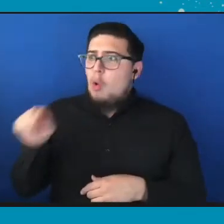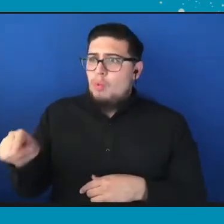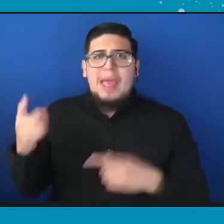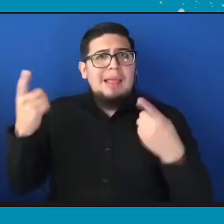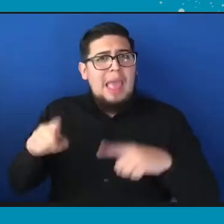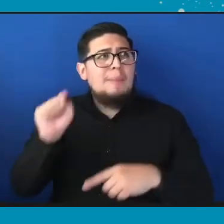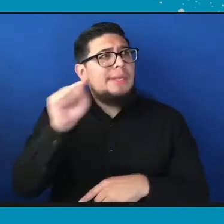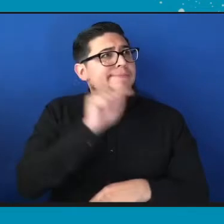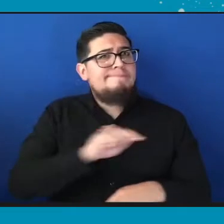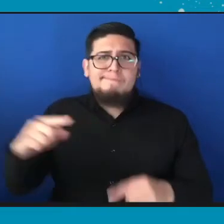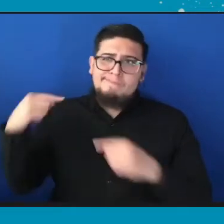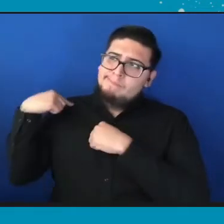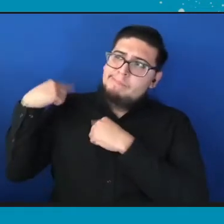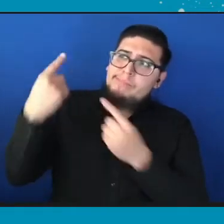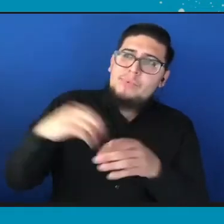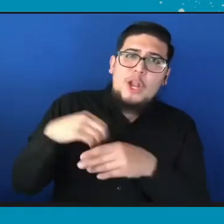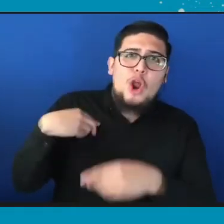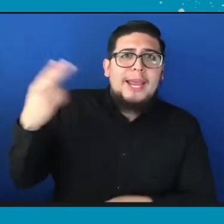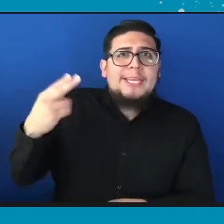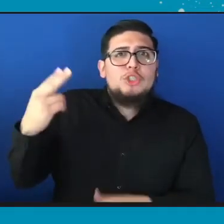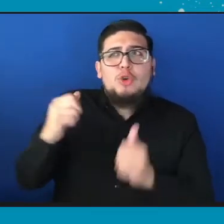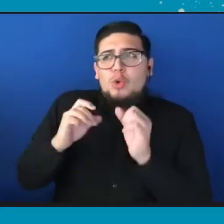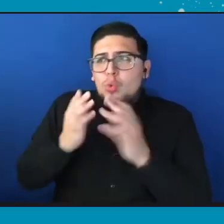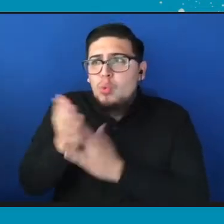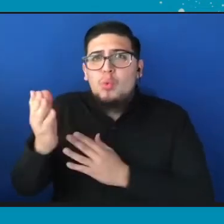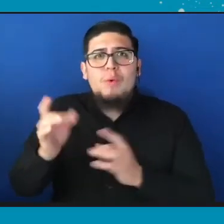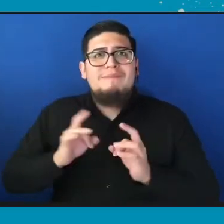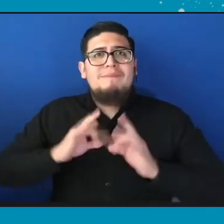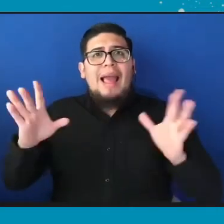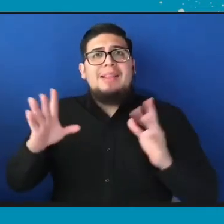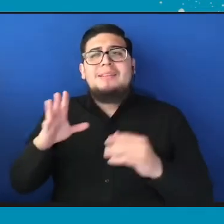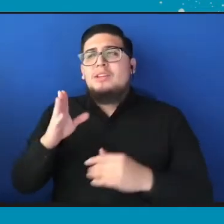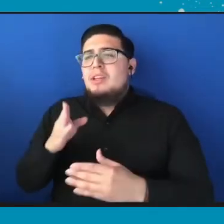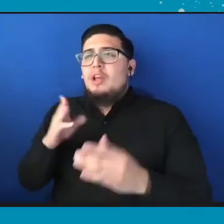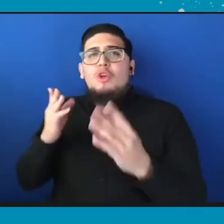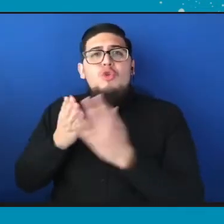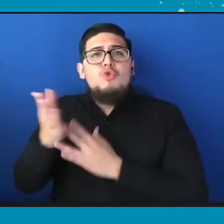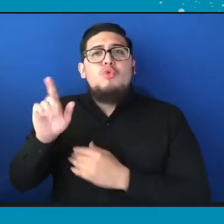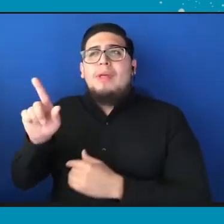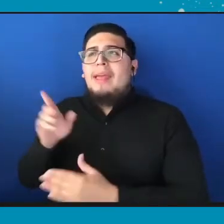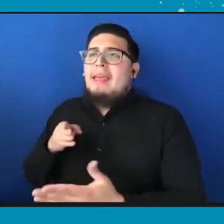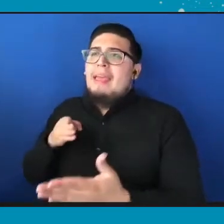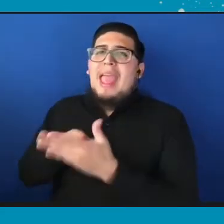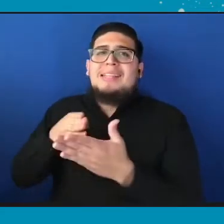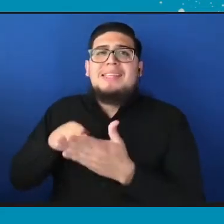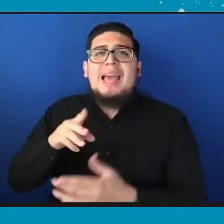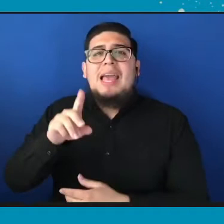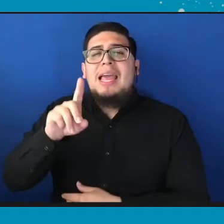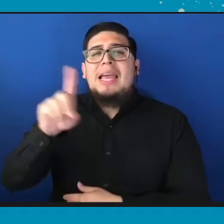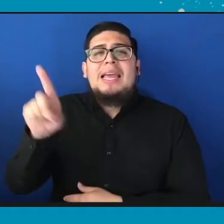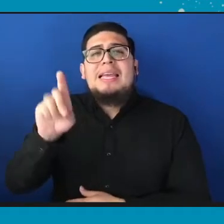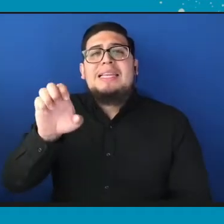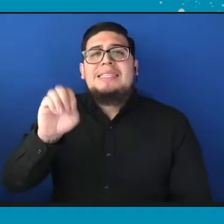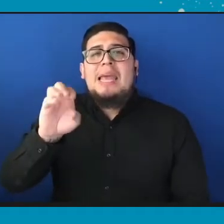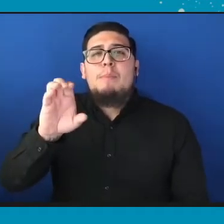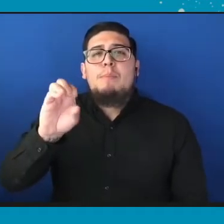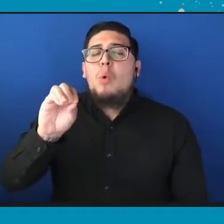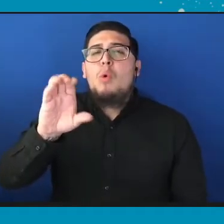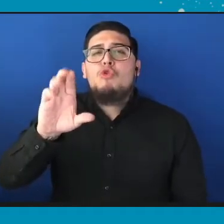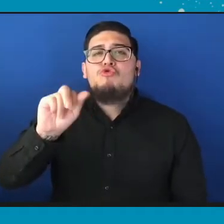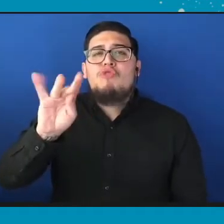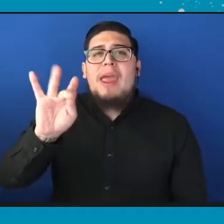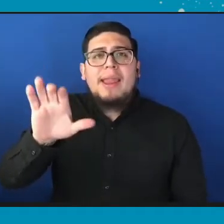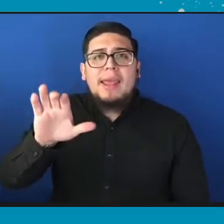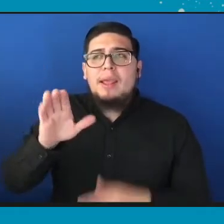But the violence and the anti-democratic attempts to overthrow elected government and the